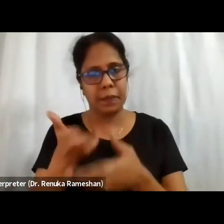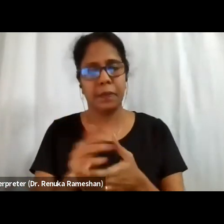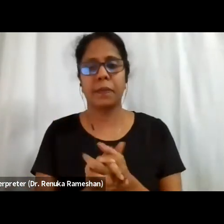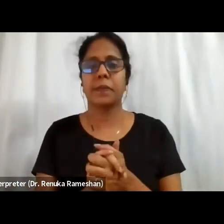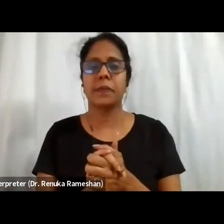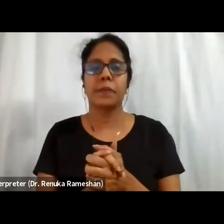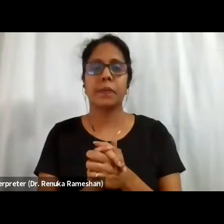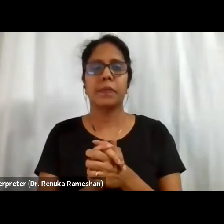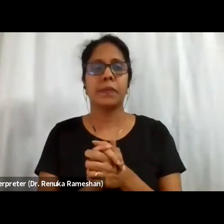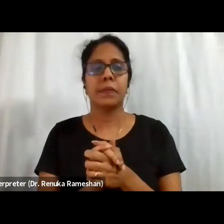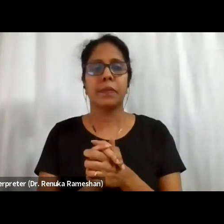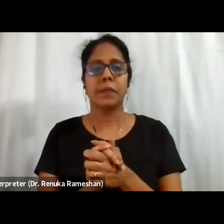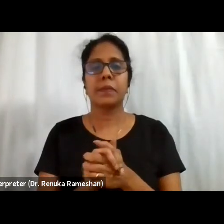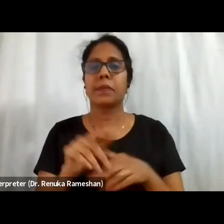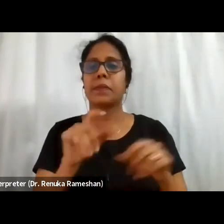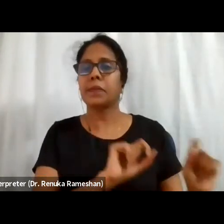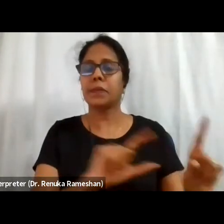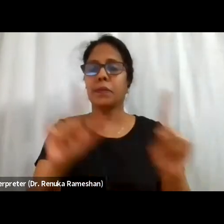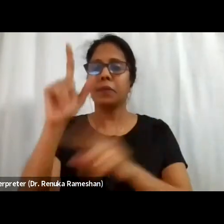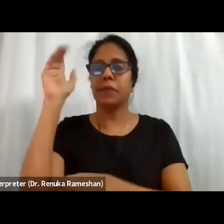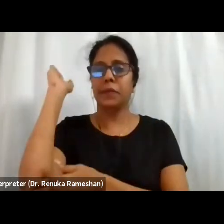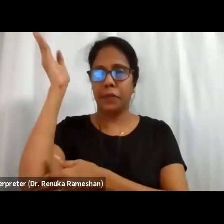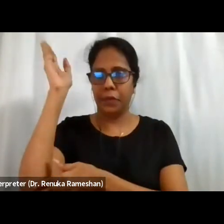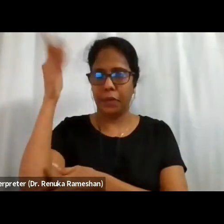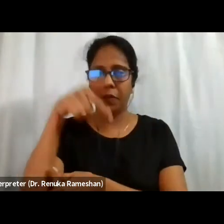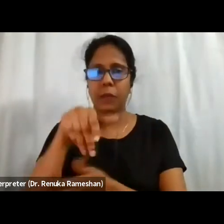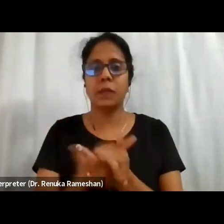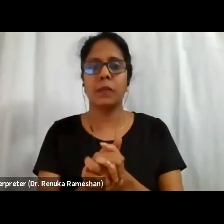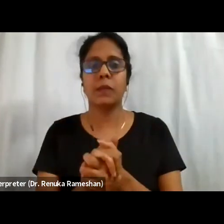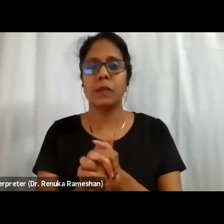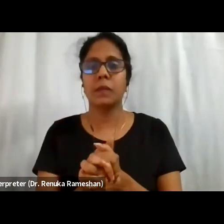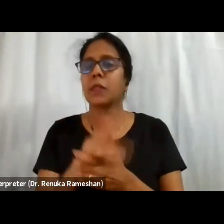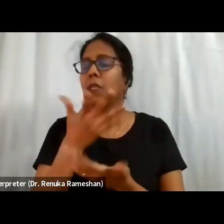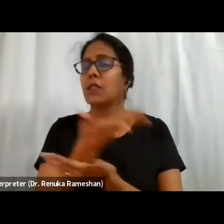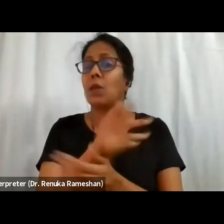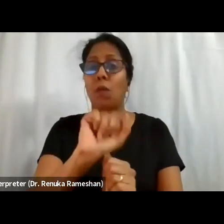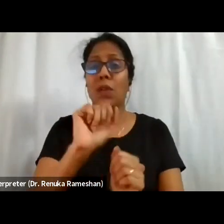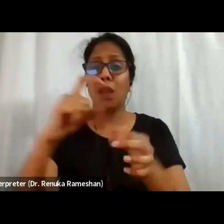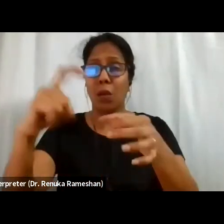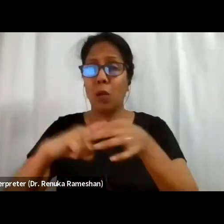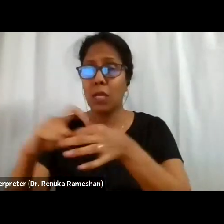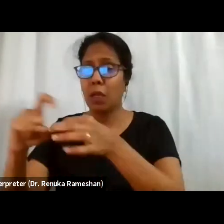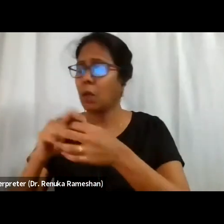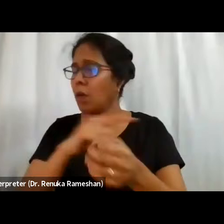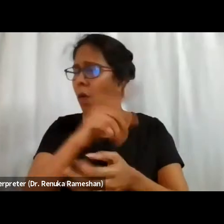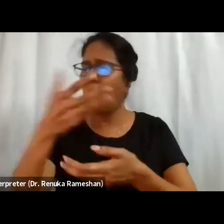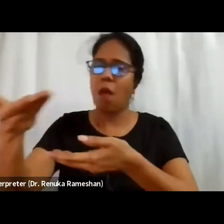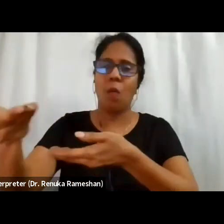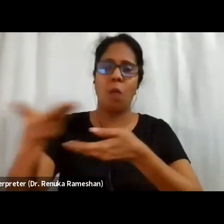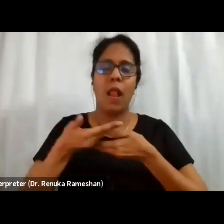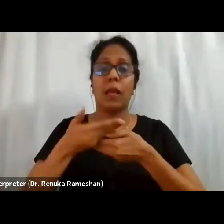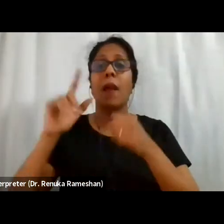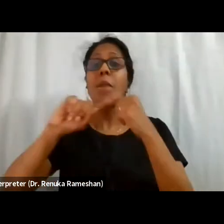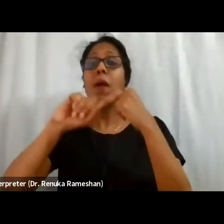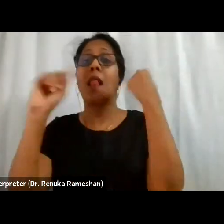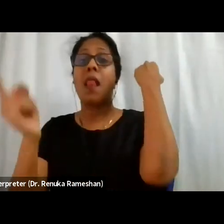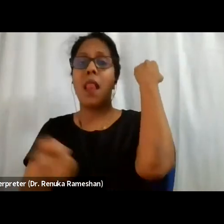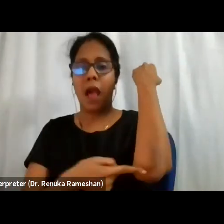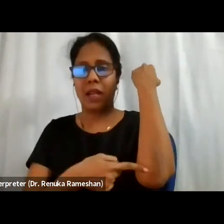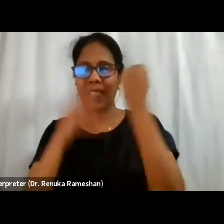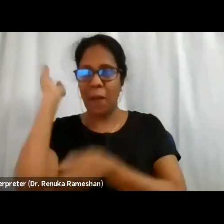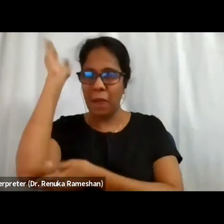this presentation. I welcome all the questions, and we would take them at the end of the